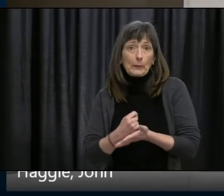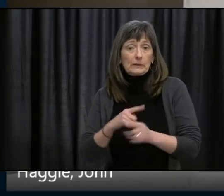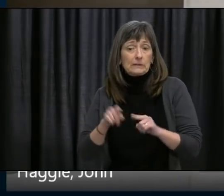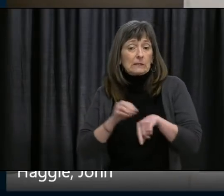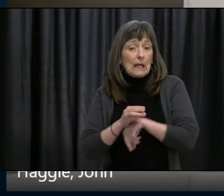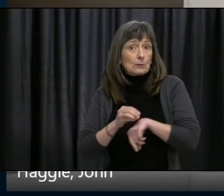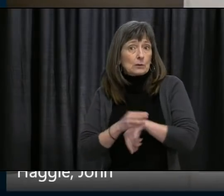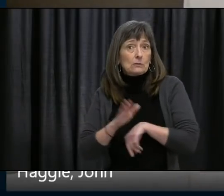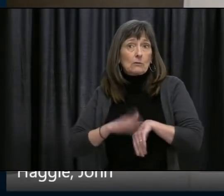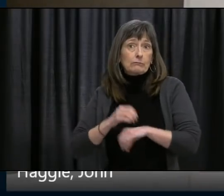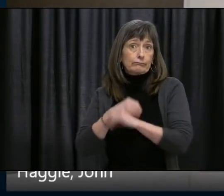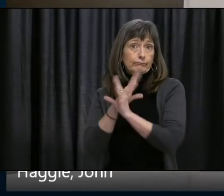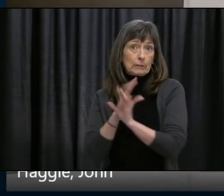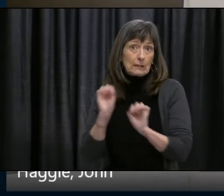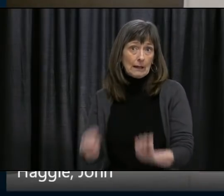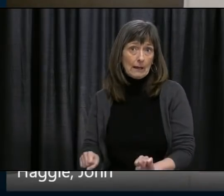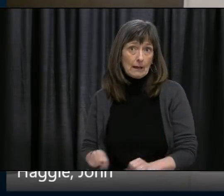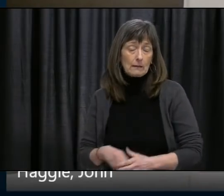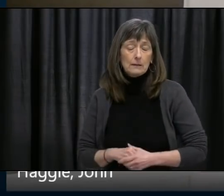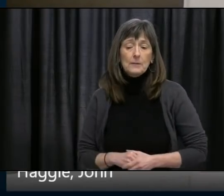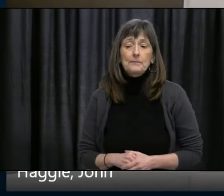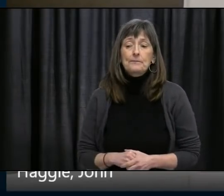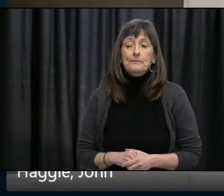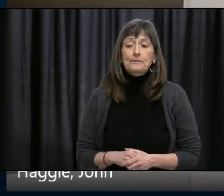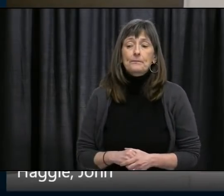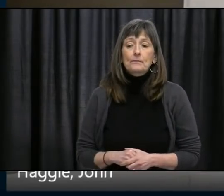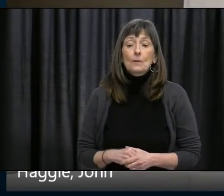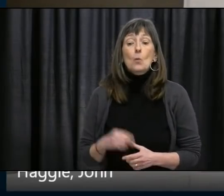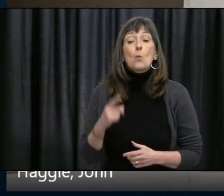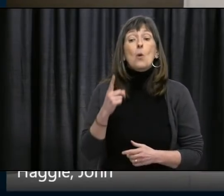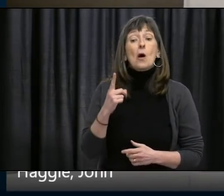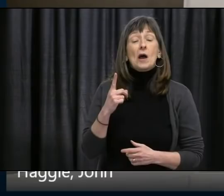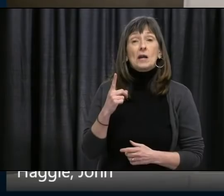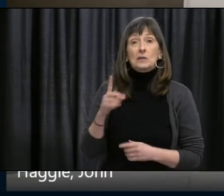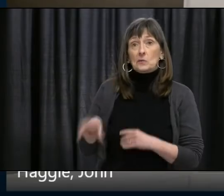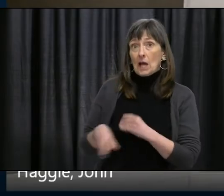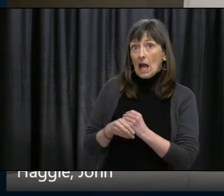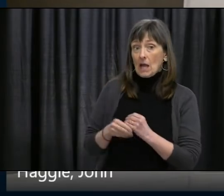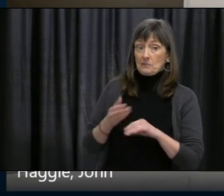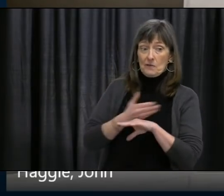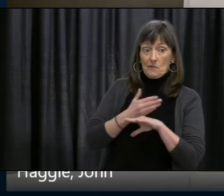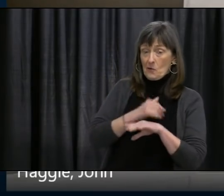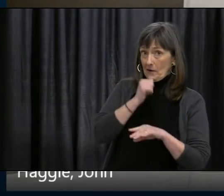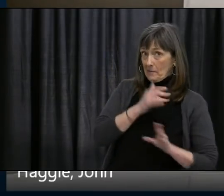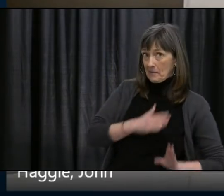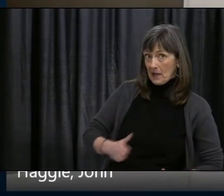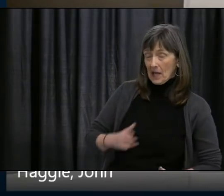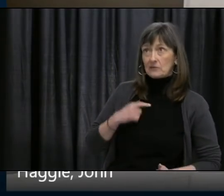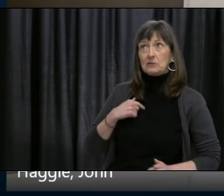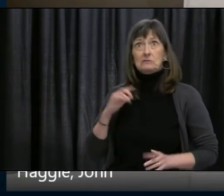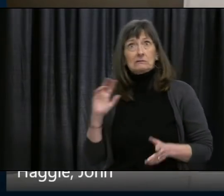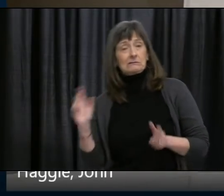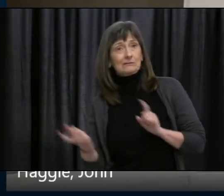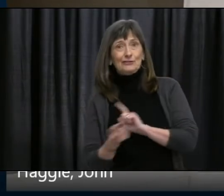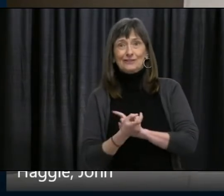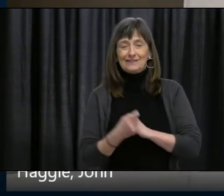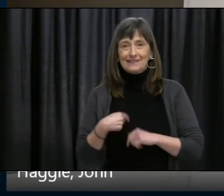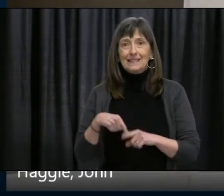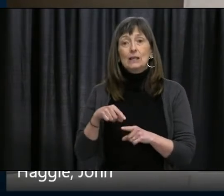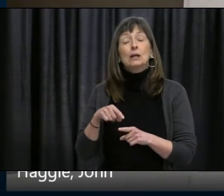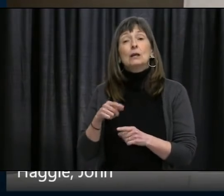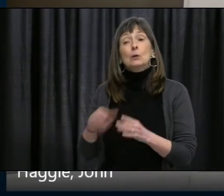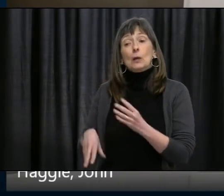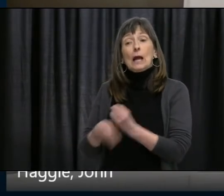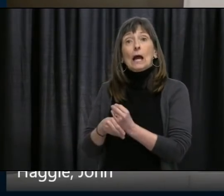available online. One of the things we did do that wasn't in the previous pandemic plan, because the world has changed a bit since then, is